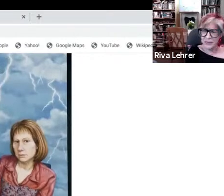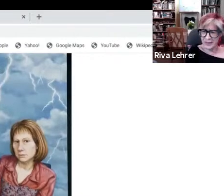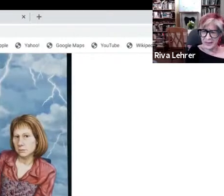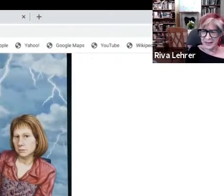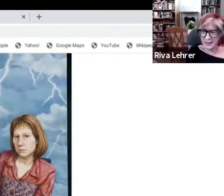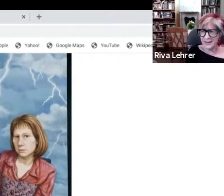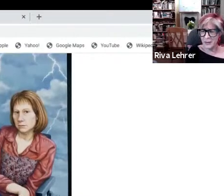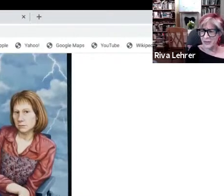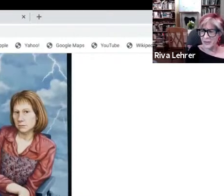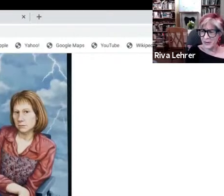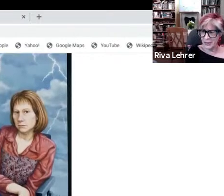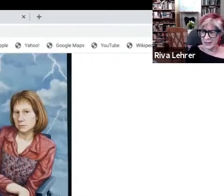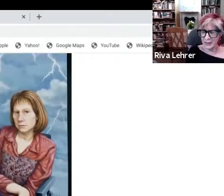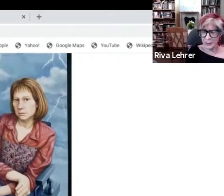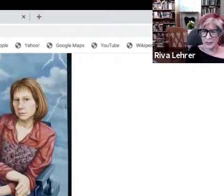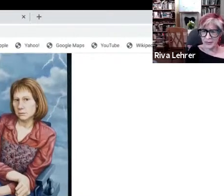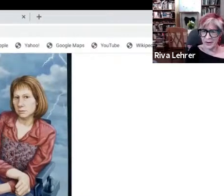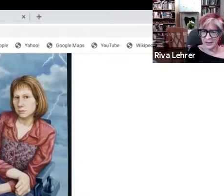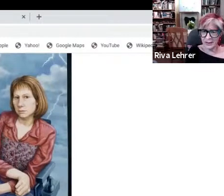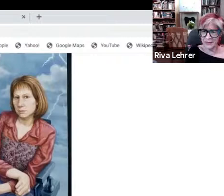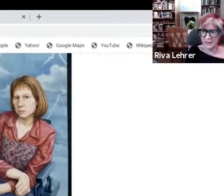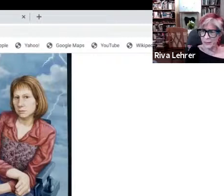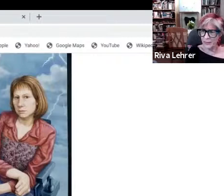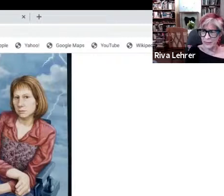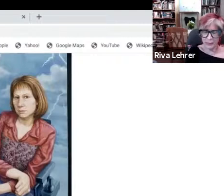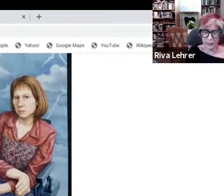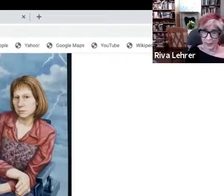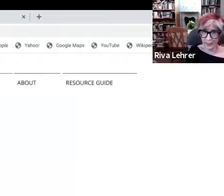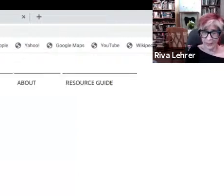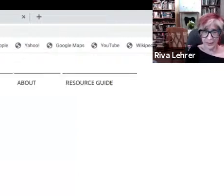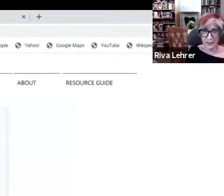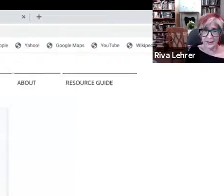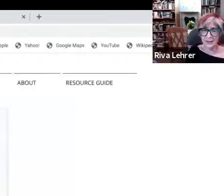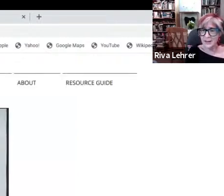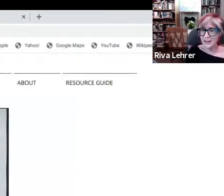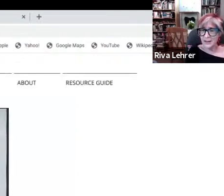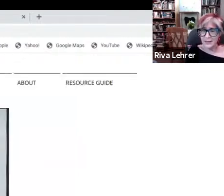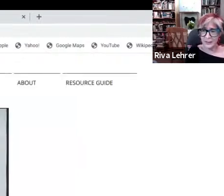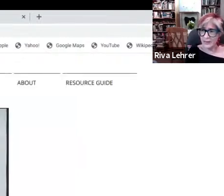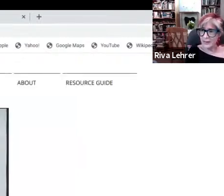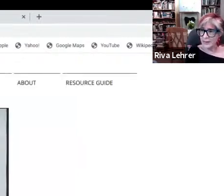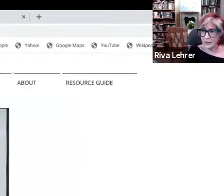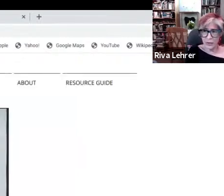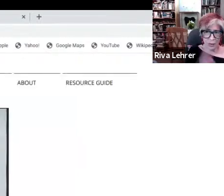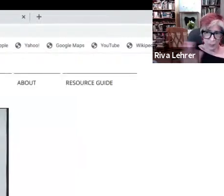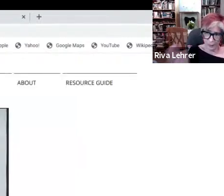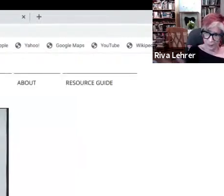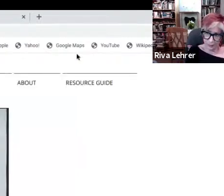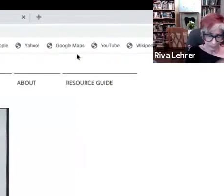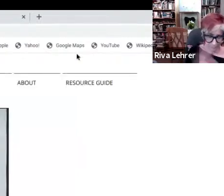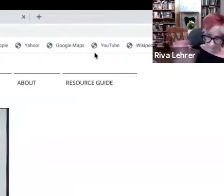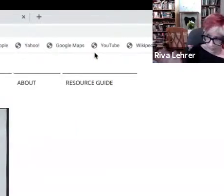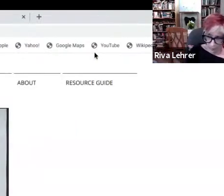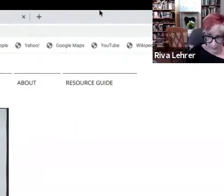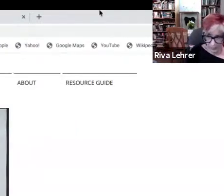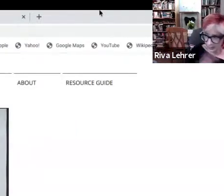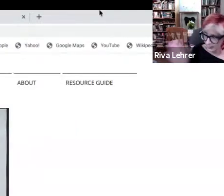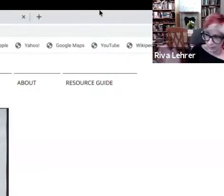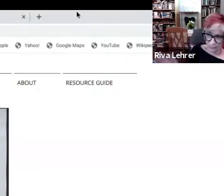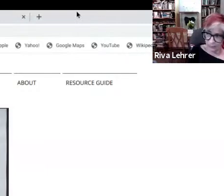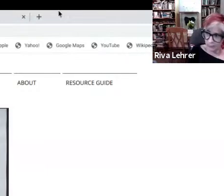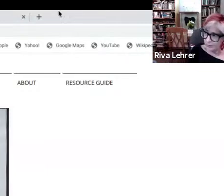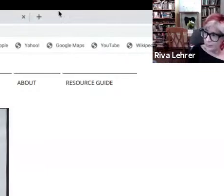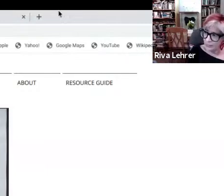they were funny and they were dark and they were provocative and they were sort of bratty. And there was like no